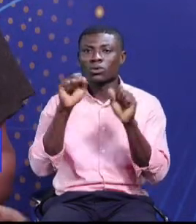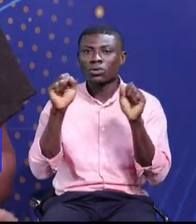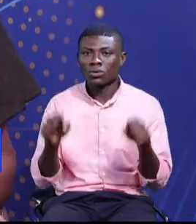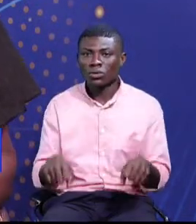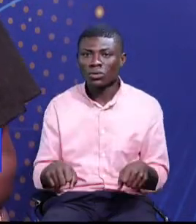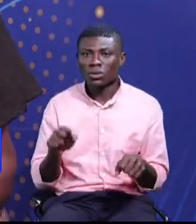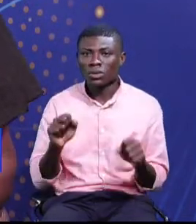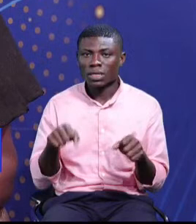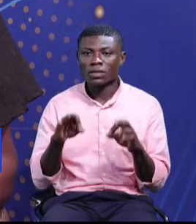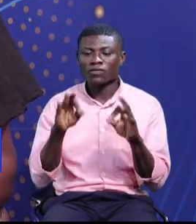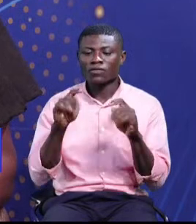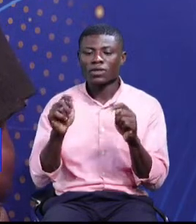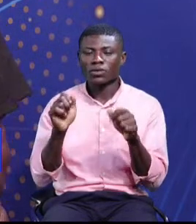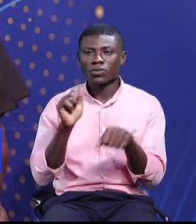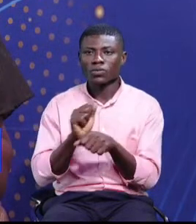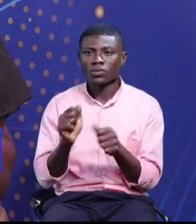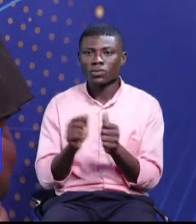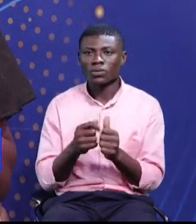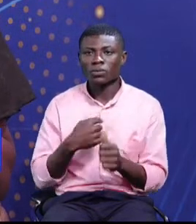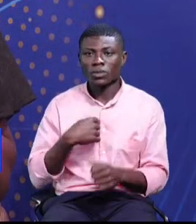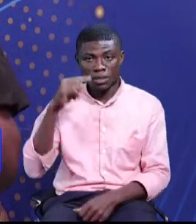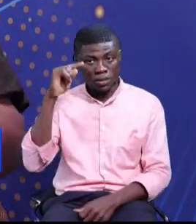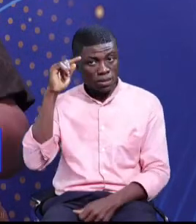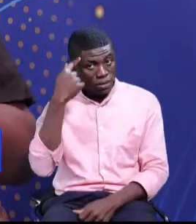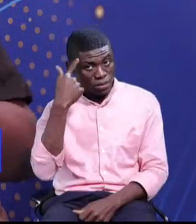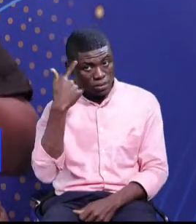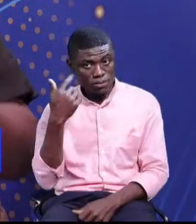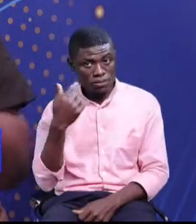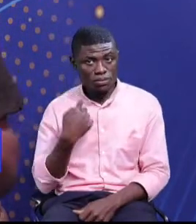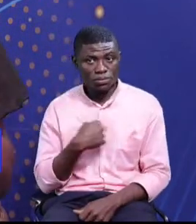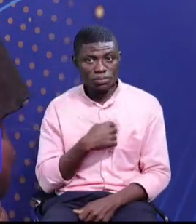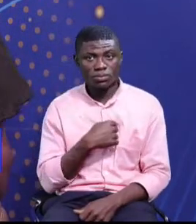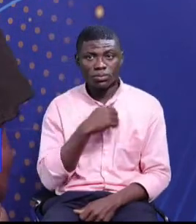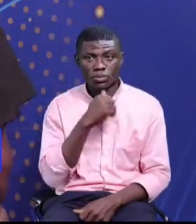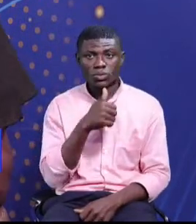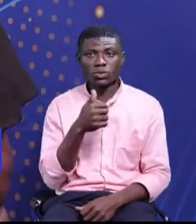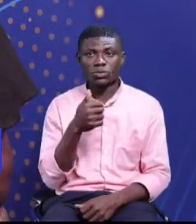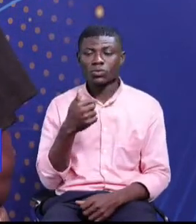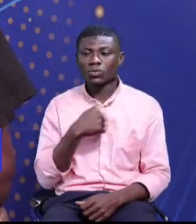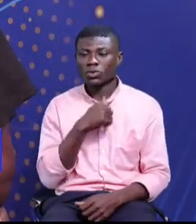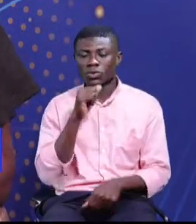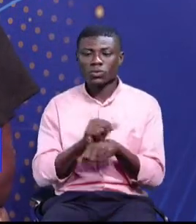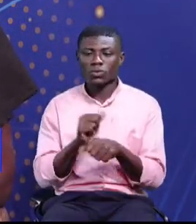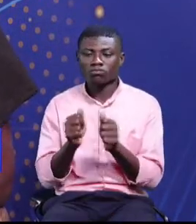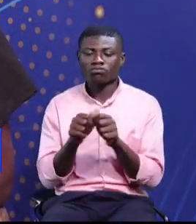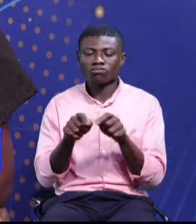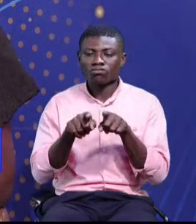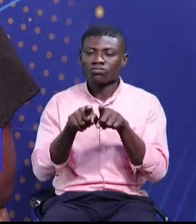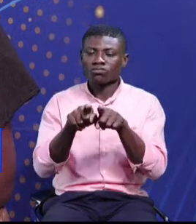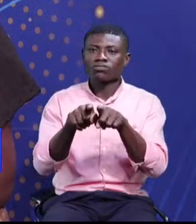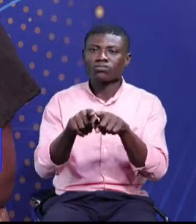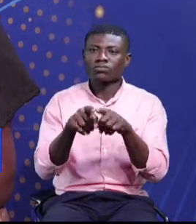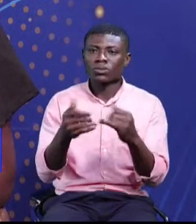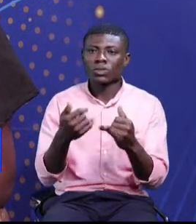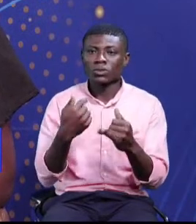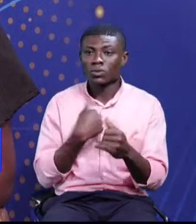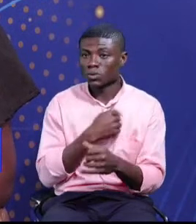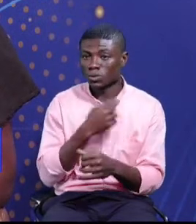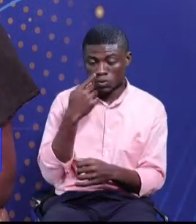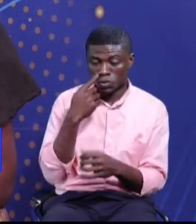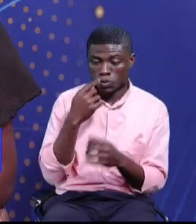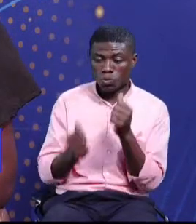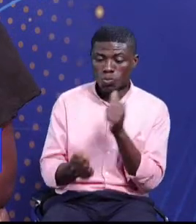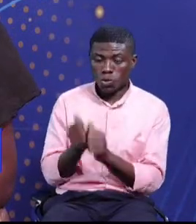can cope with. I don't think we're not on par with one another. And what you're seeing quite a lot of is